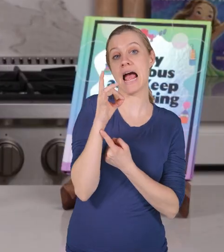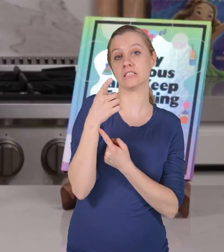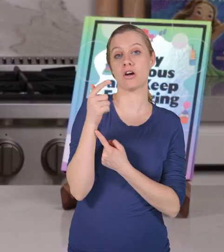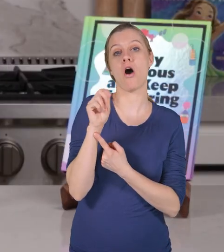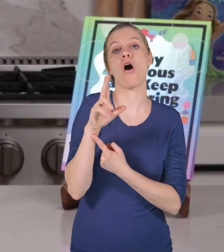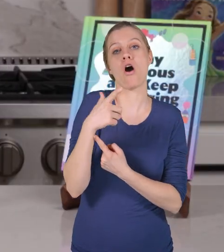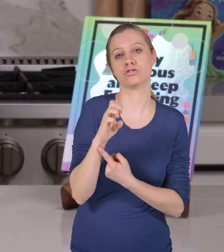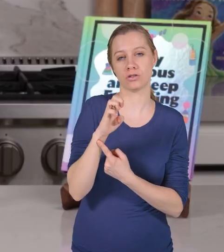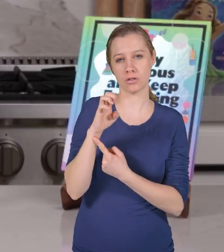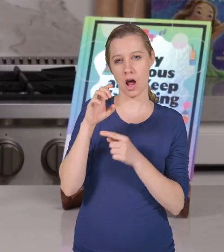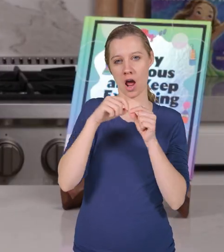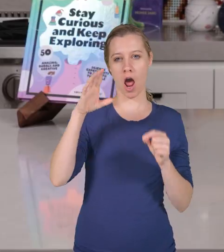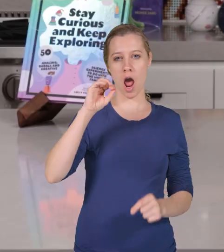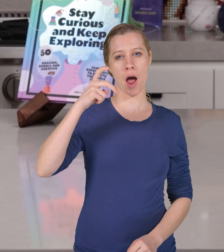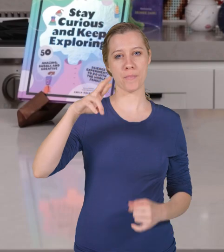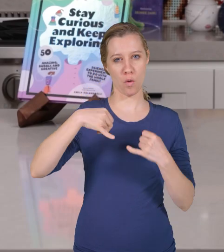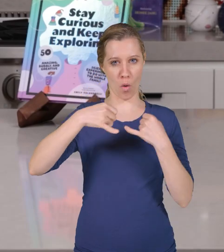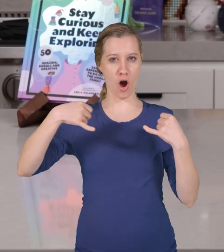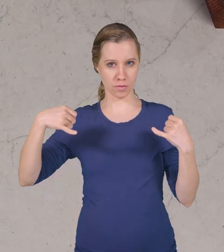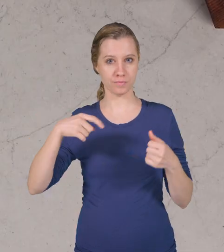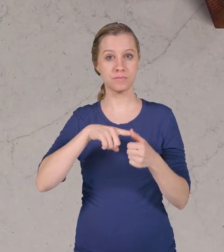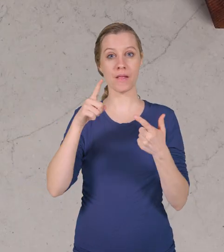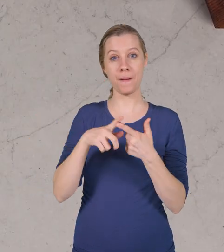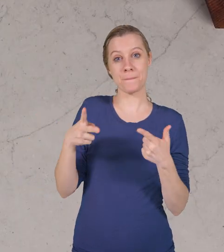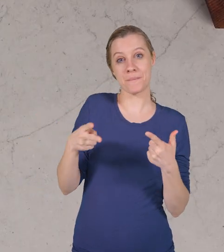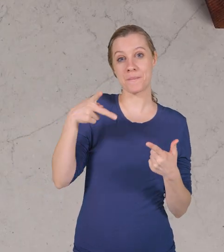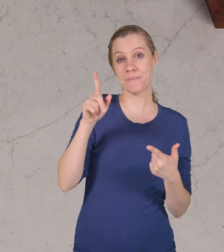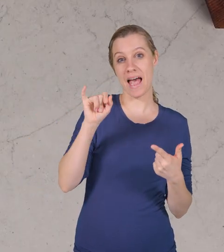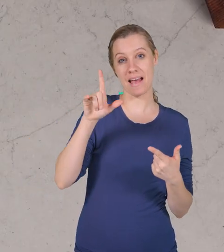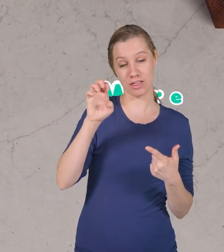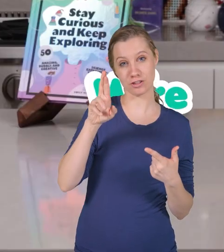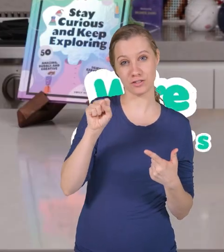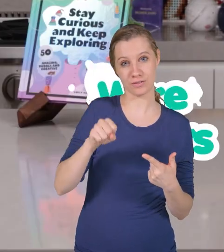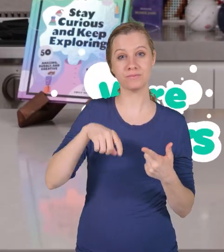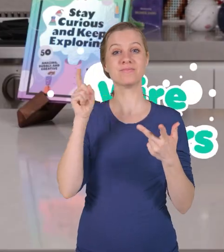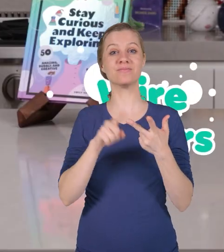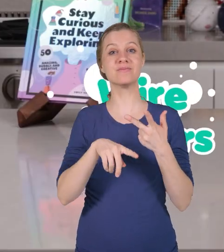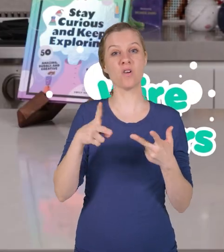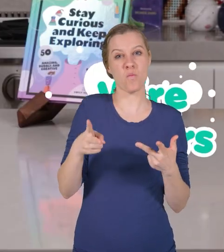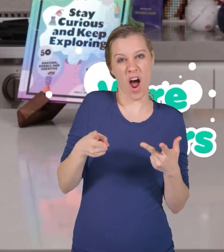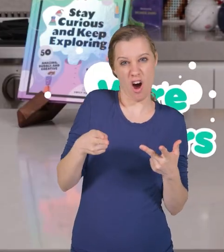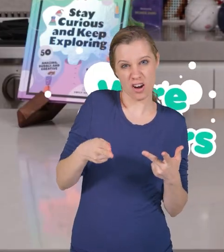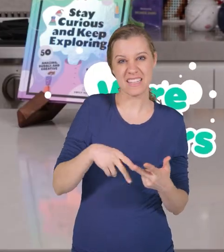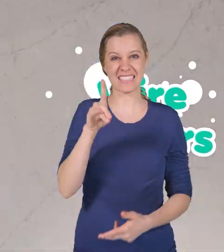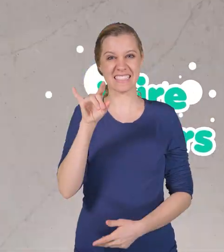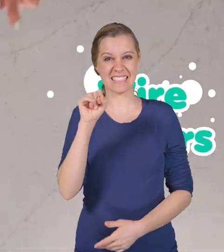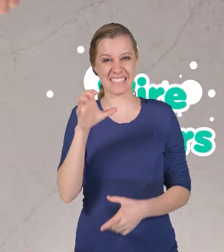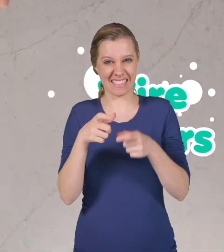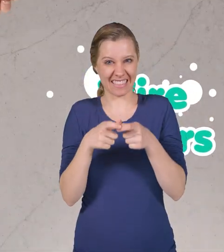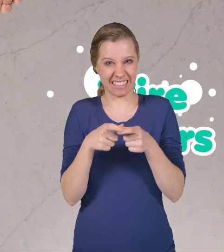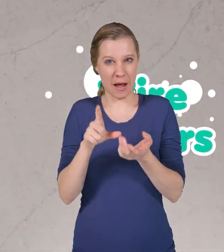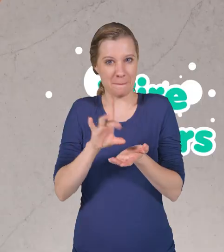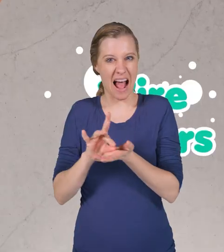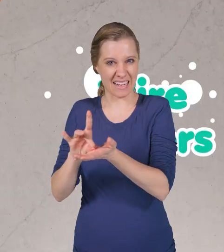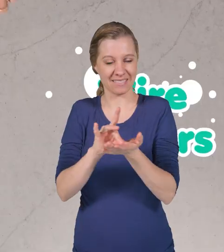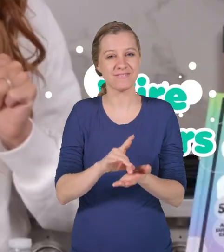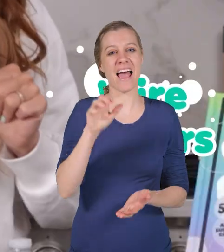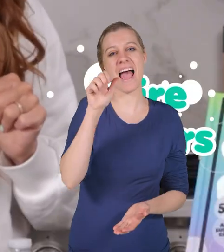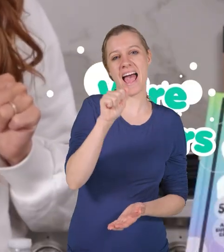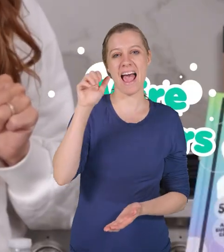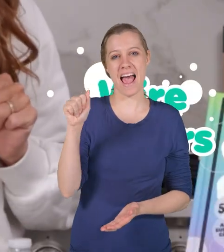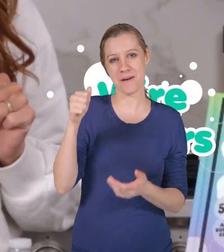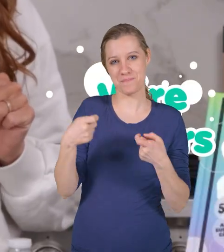make this is you need 18 gauge copper wire, some pliers, wire cutters, disc